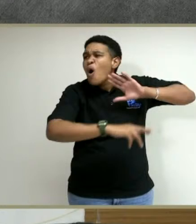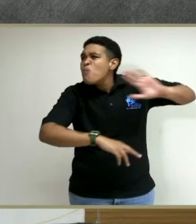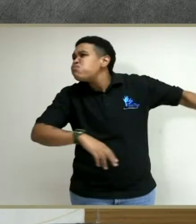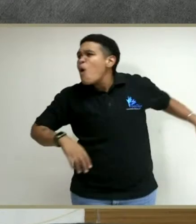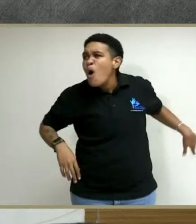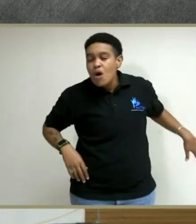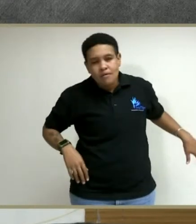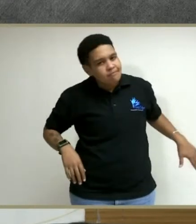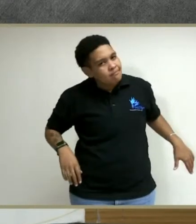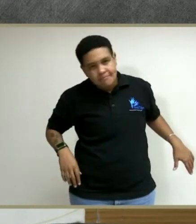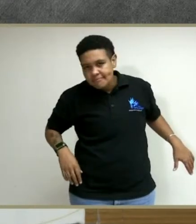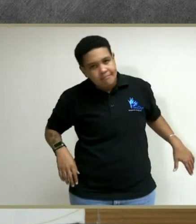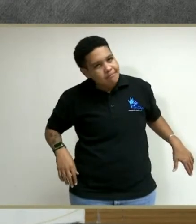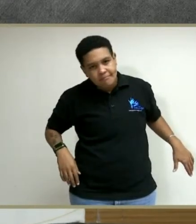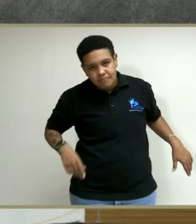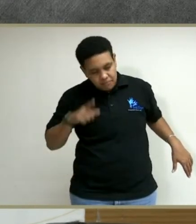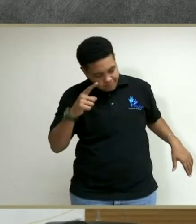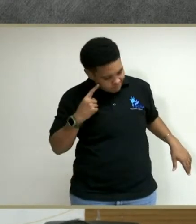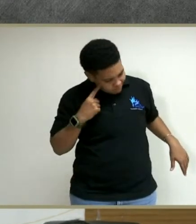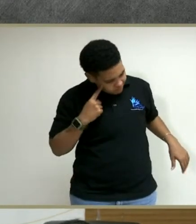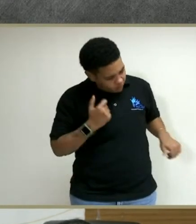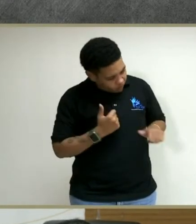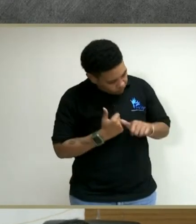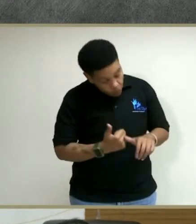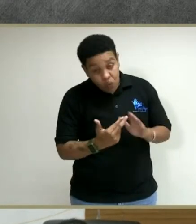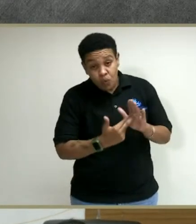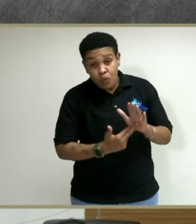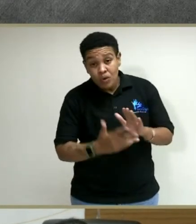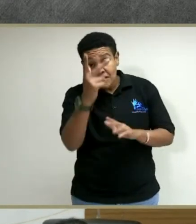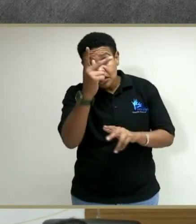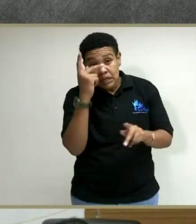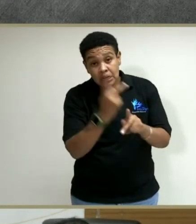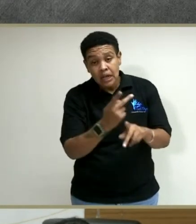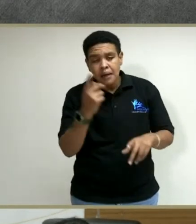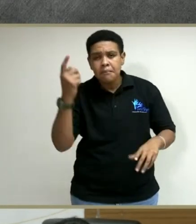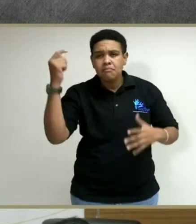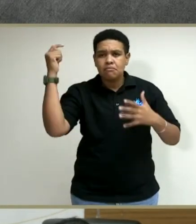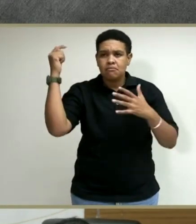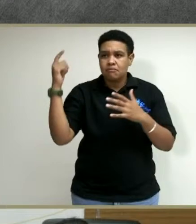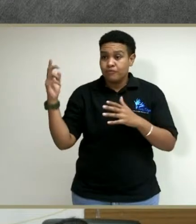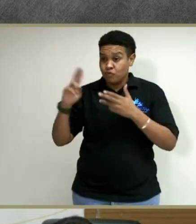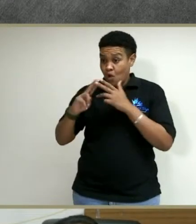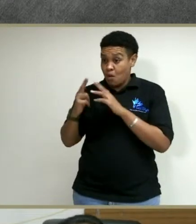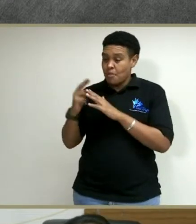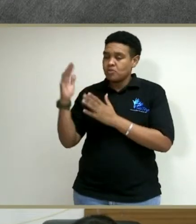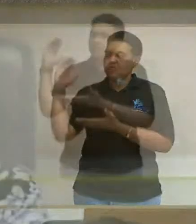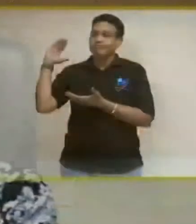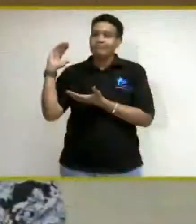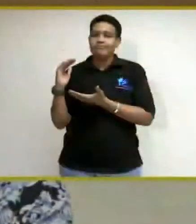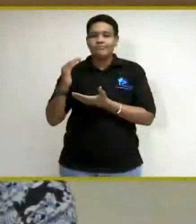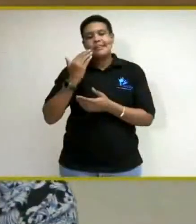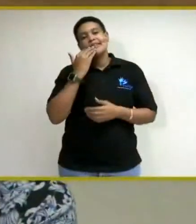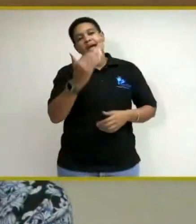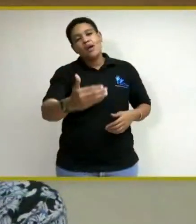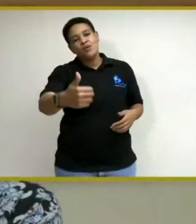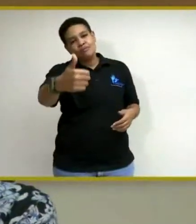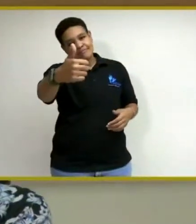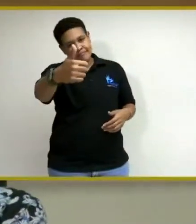to ensure that you adhere to these precautions to keep the indicators going down. Thank you, Minister.